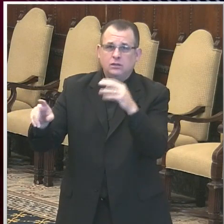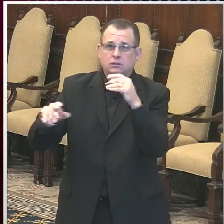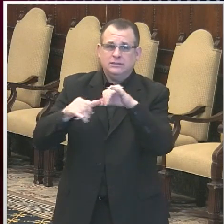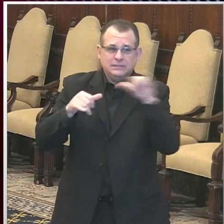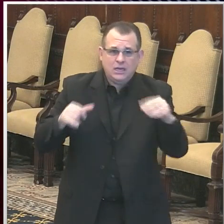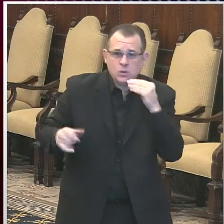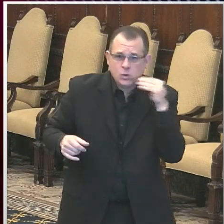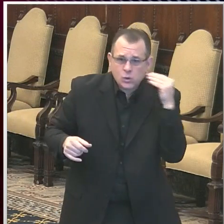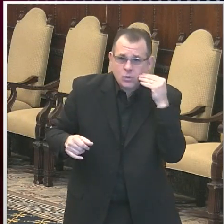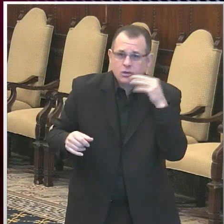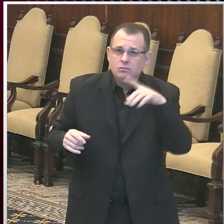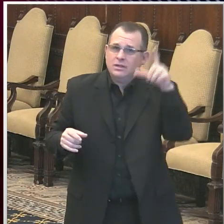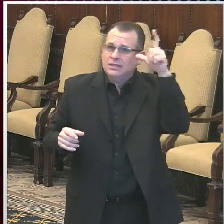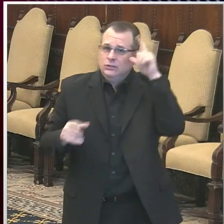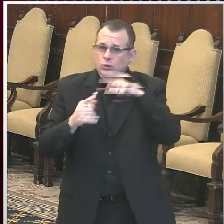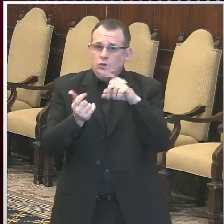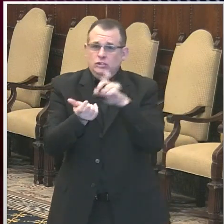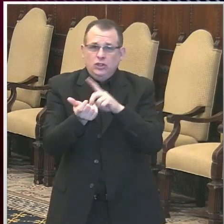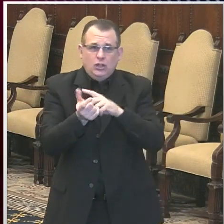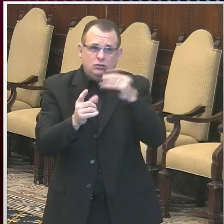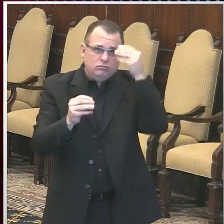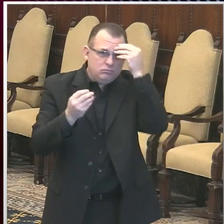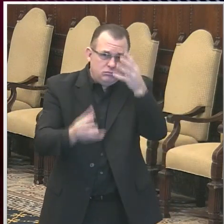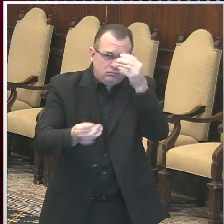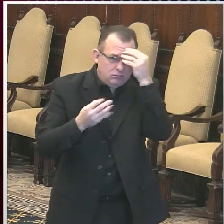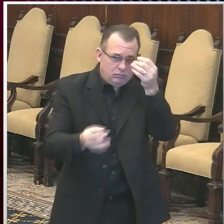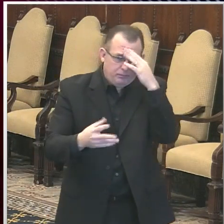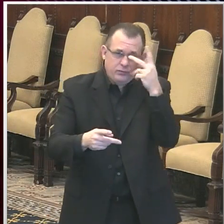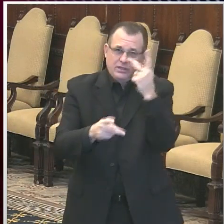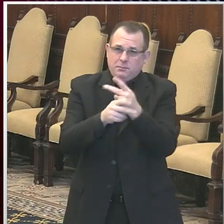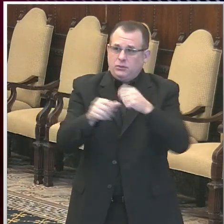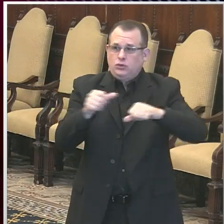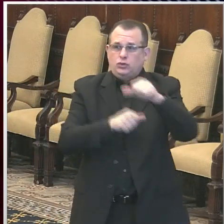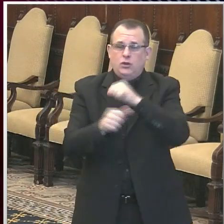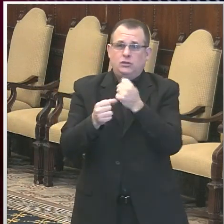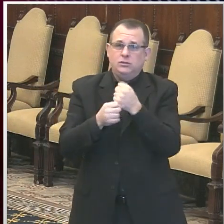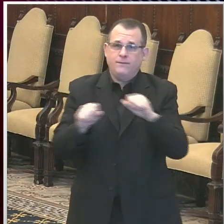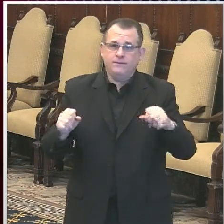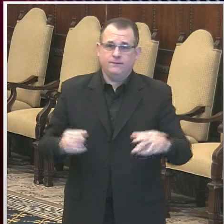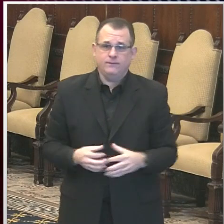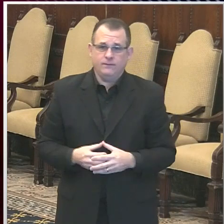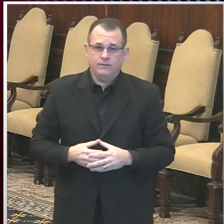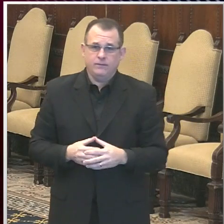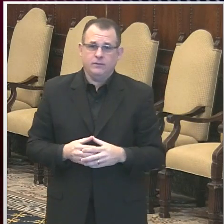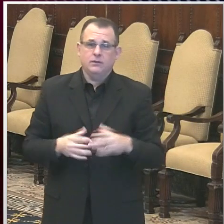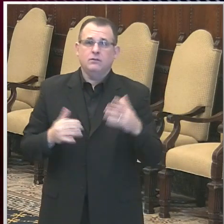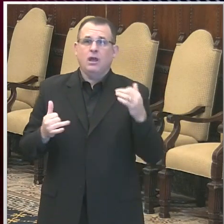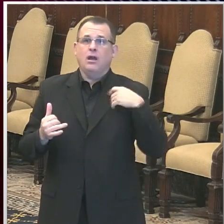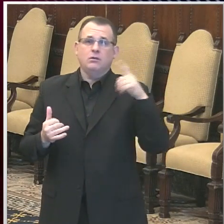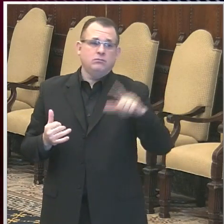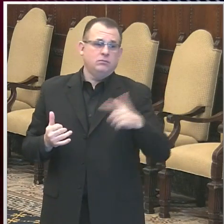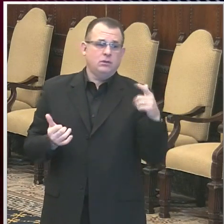to what the doctors have been telling us, and for taking care of each other. And now, Dr. Farley, please.